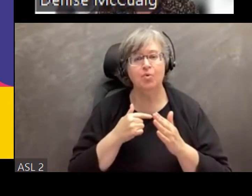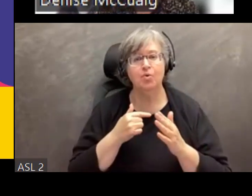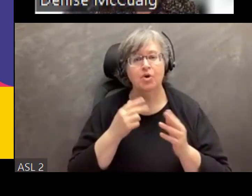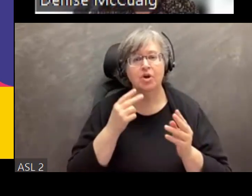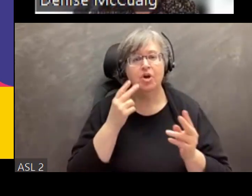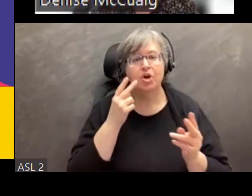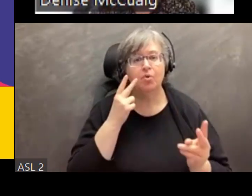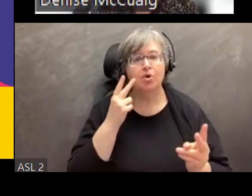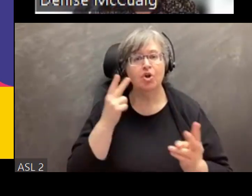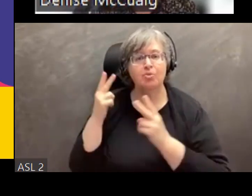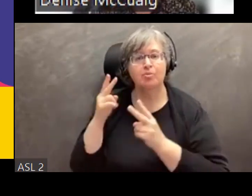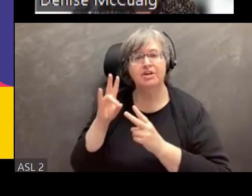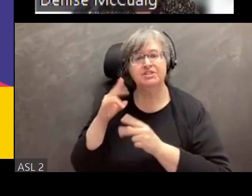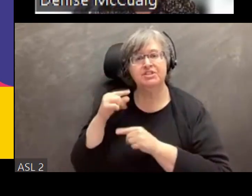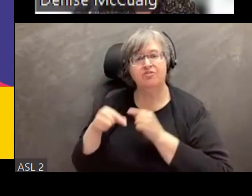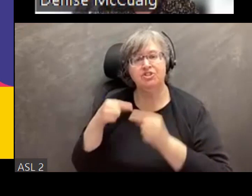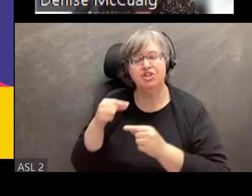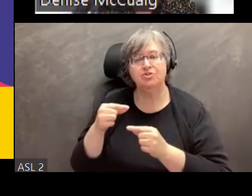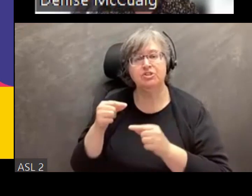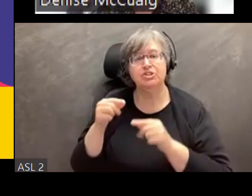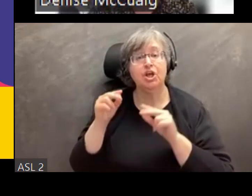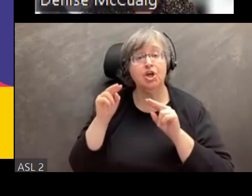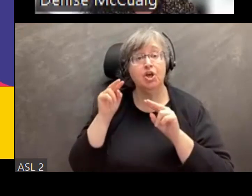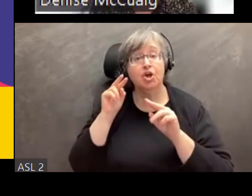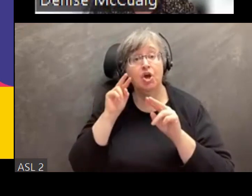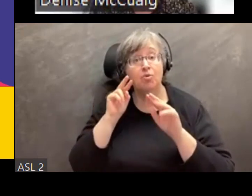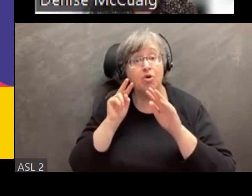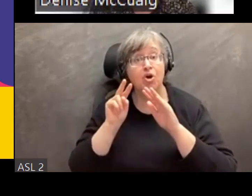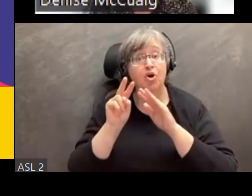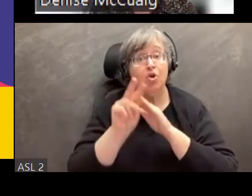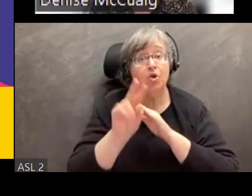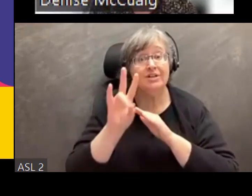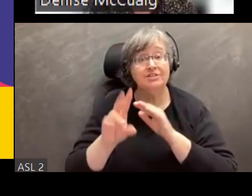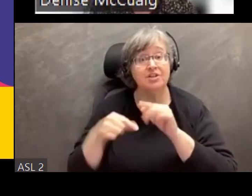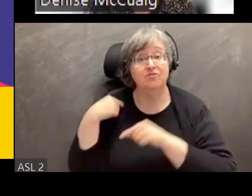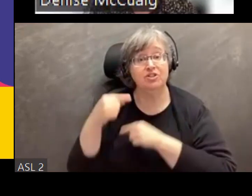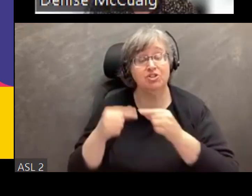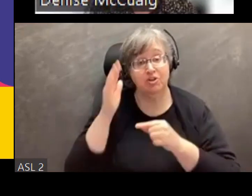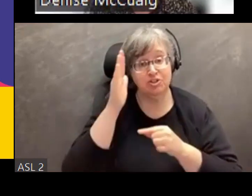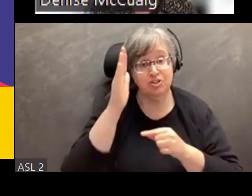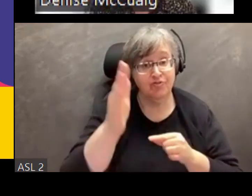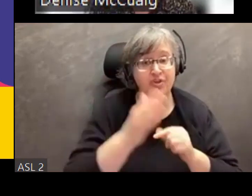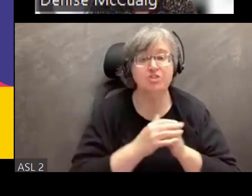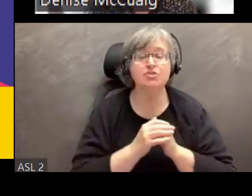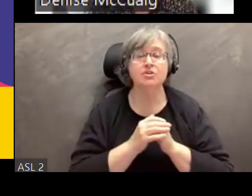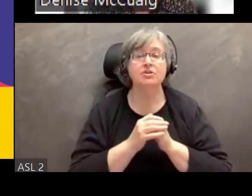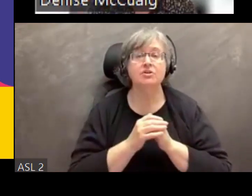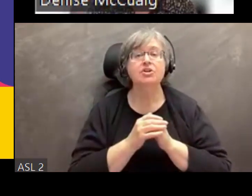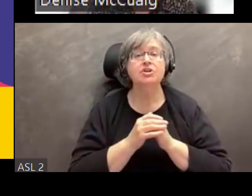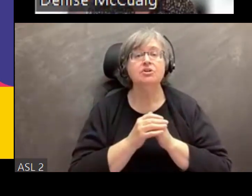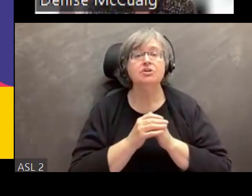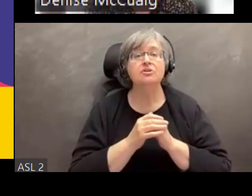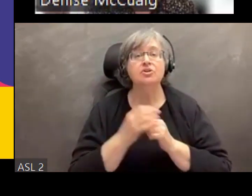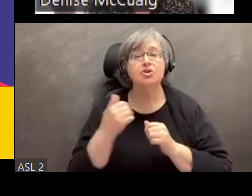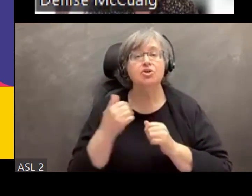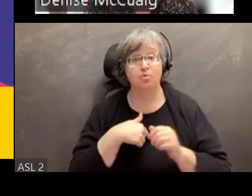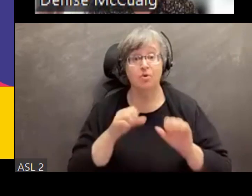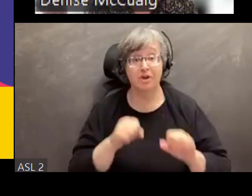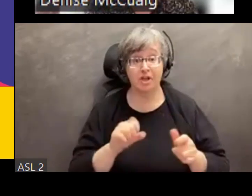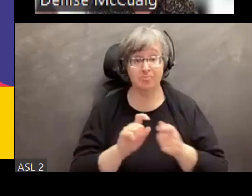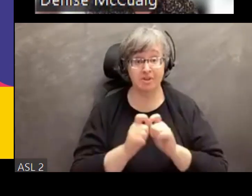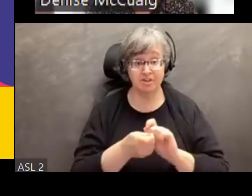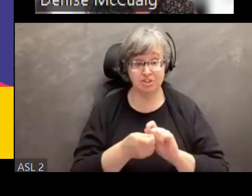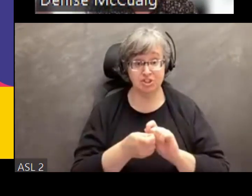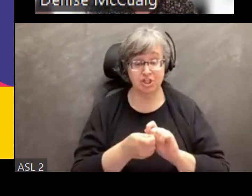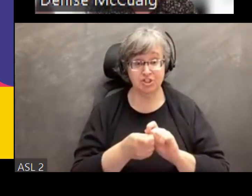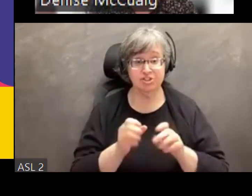look 7 generations behind and we look 7 generations forward. And so the idea that we